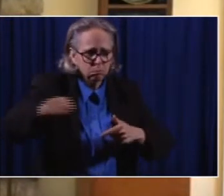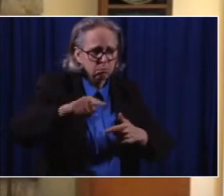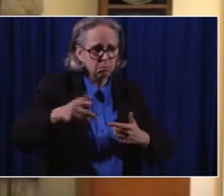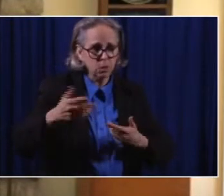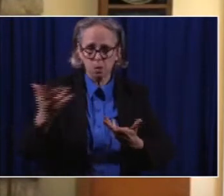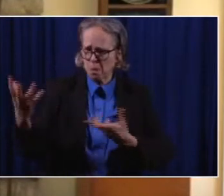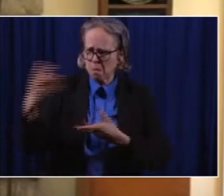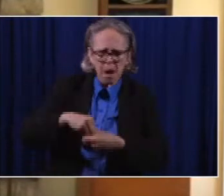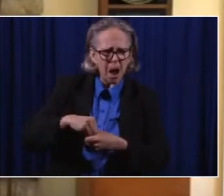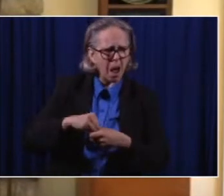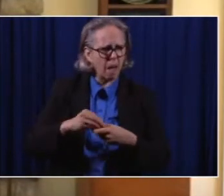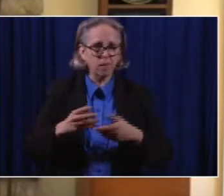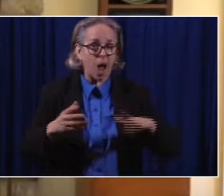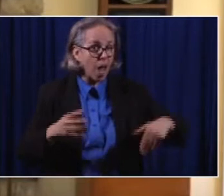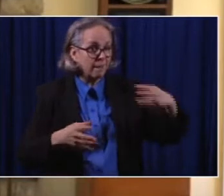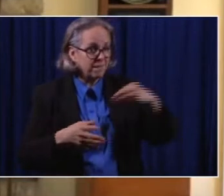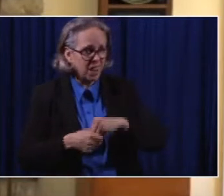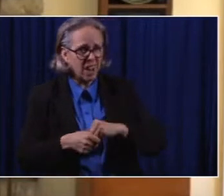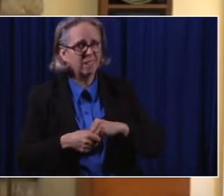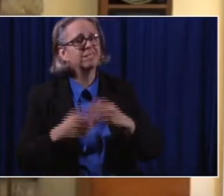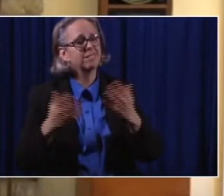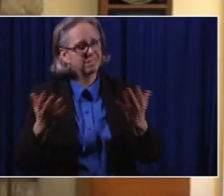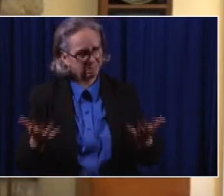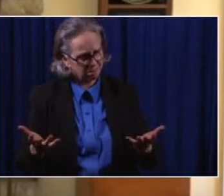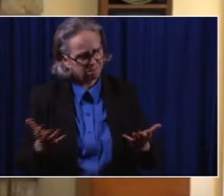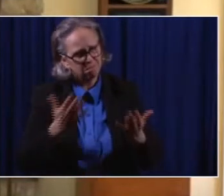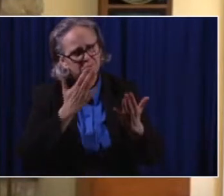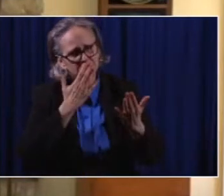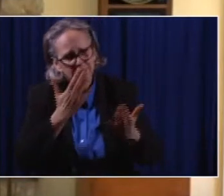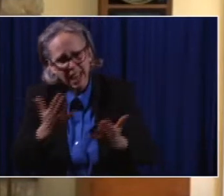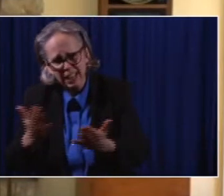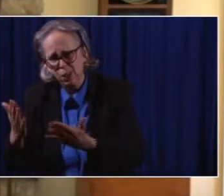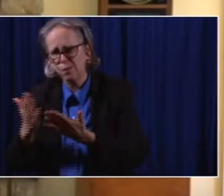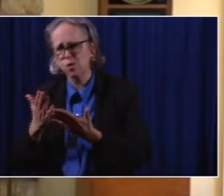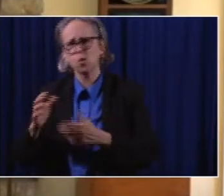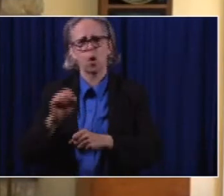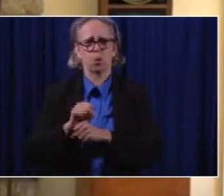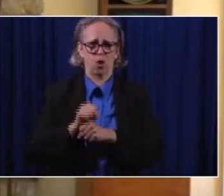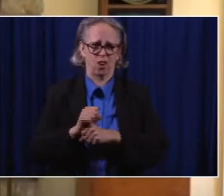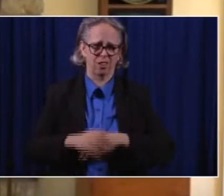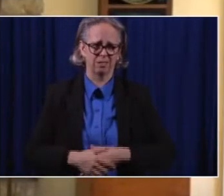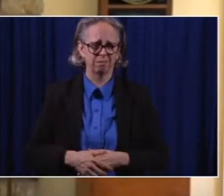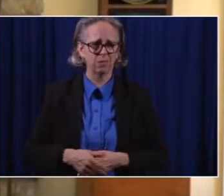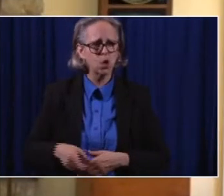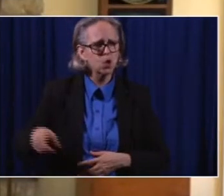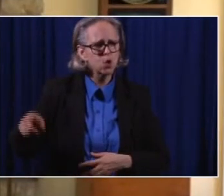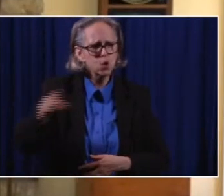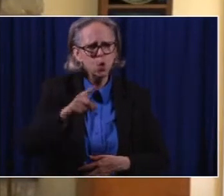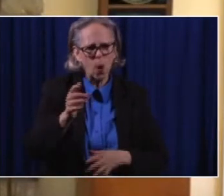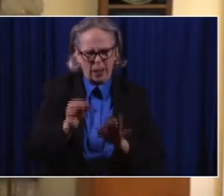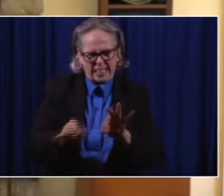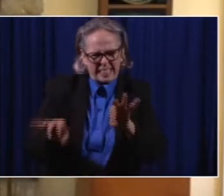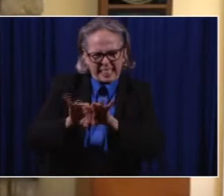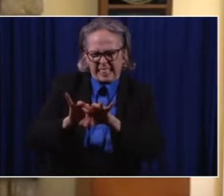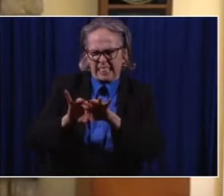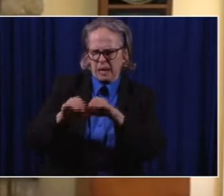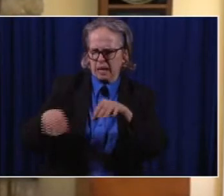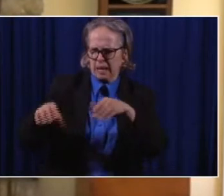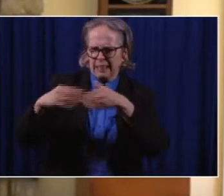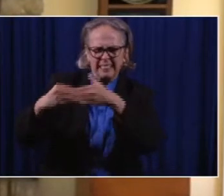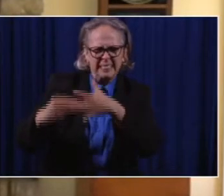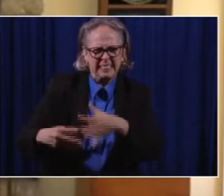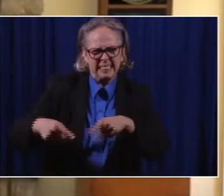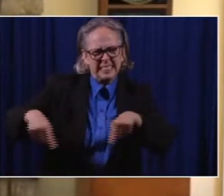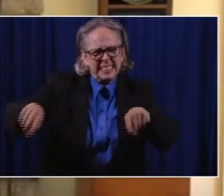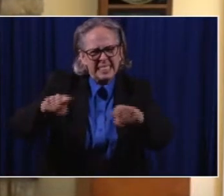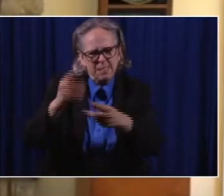not, but we appreciate everything that you're doing, because you're really a key to, having the public understand